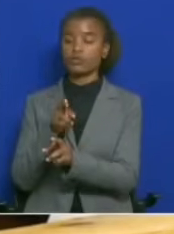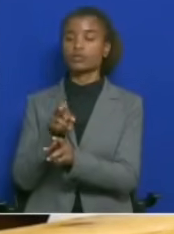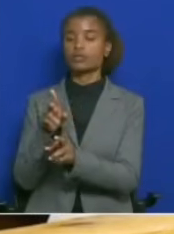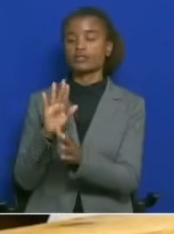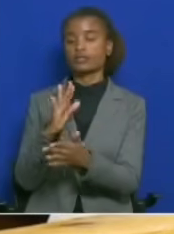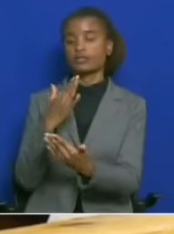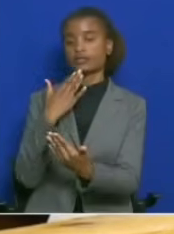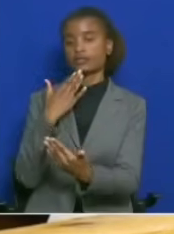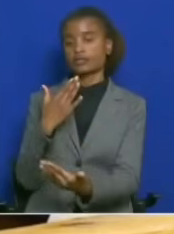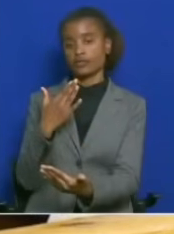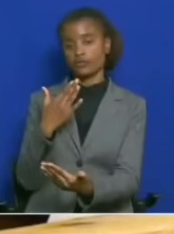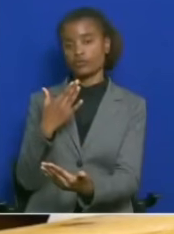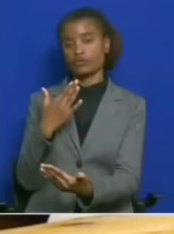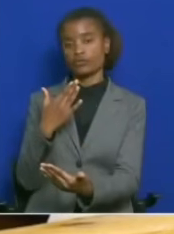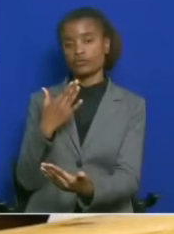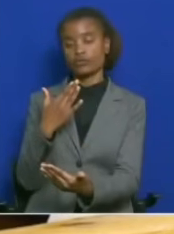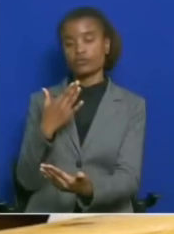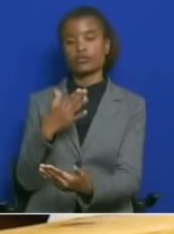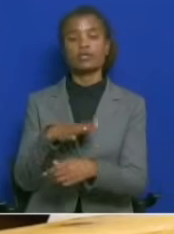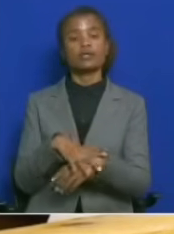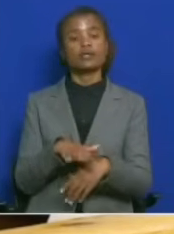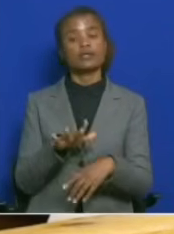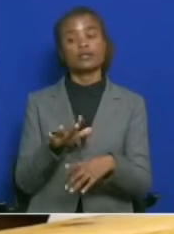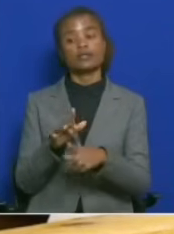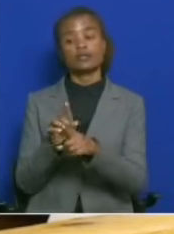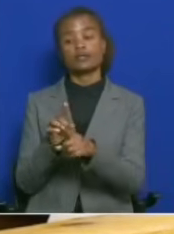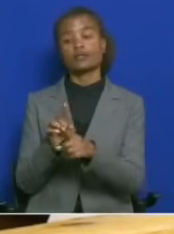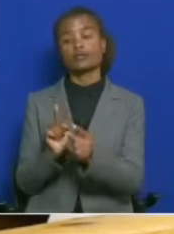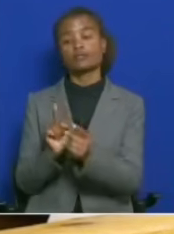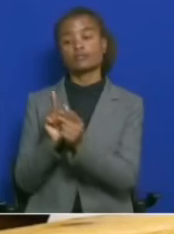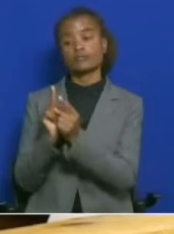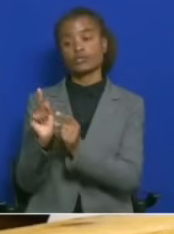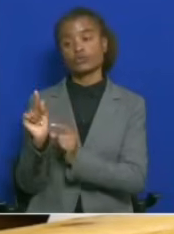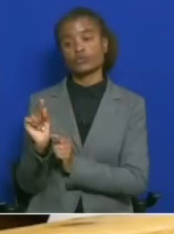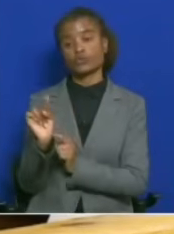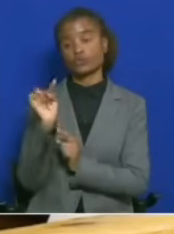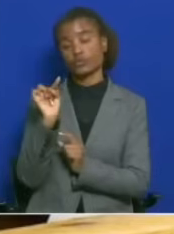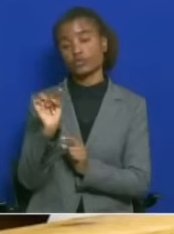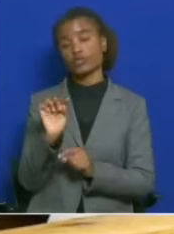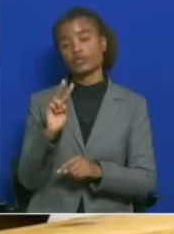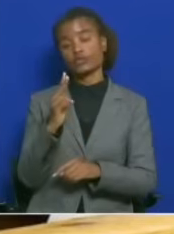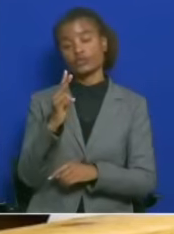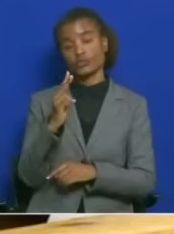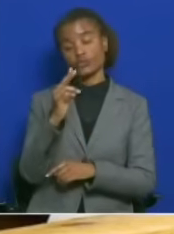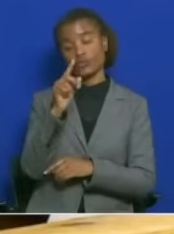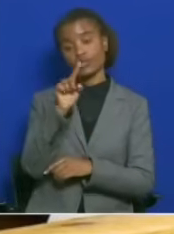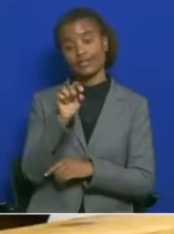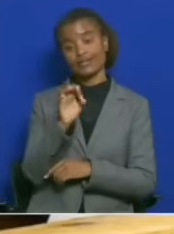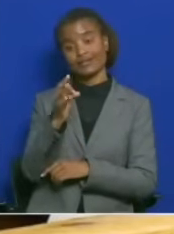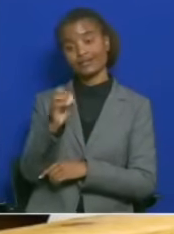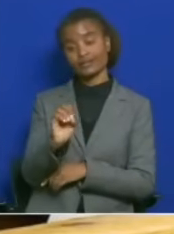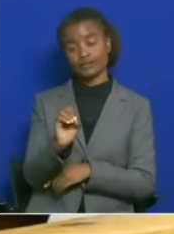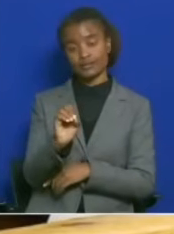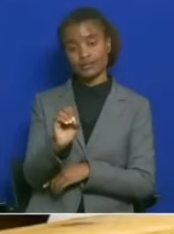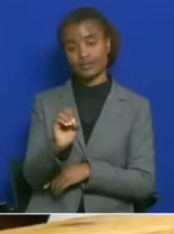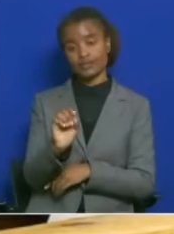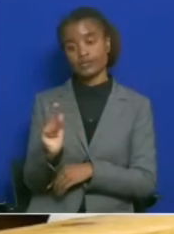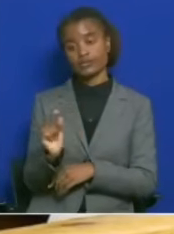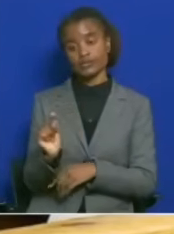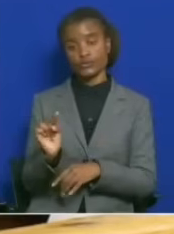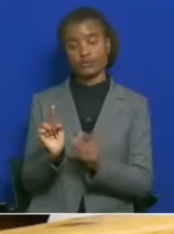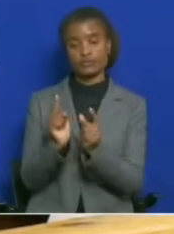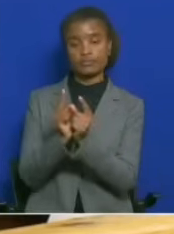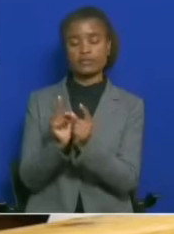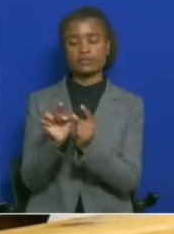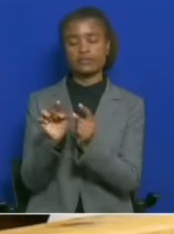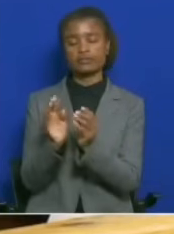on, we will catch up soon, see you at 2:30, same place as previous meeting. Now, those series of messages were the same messages that